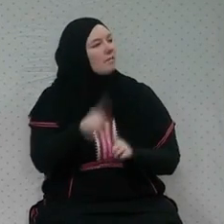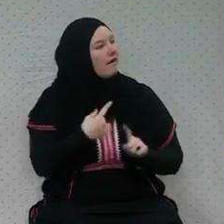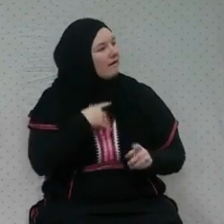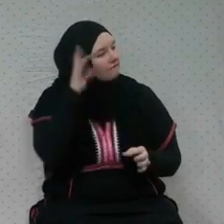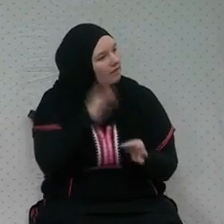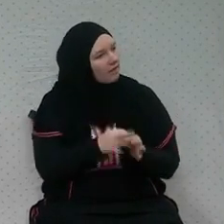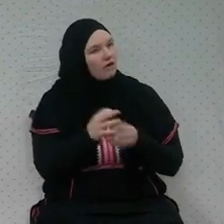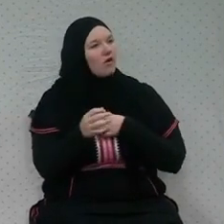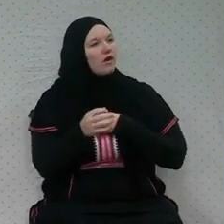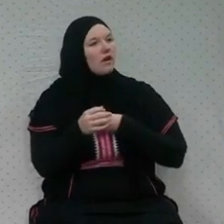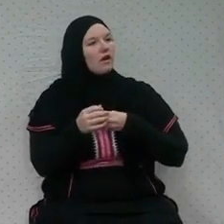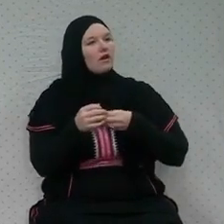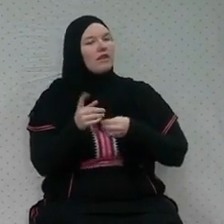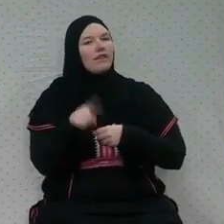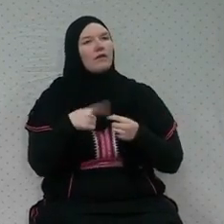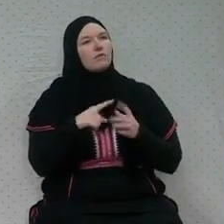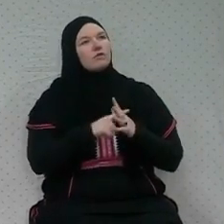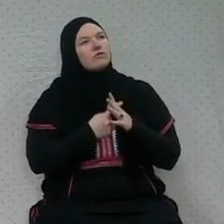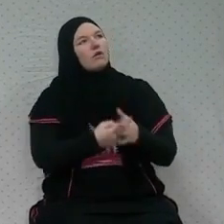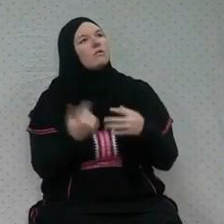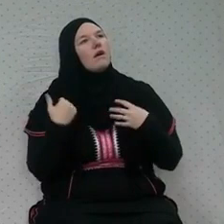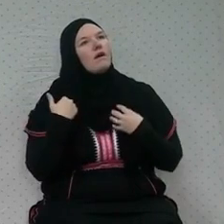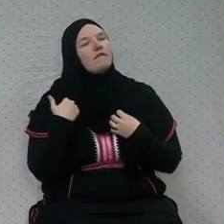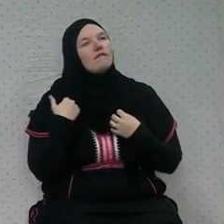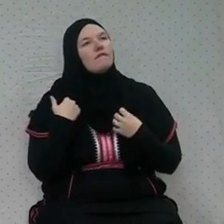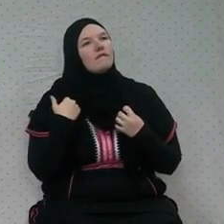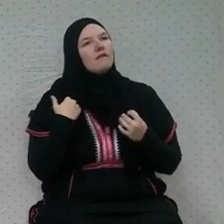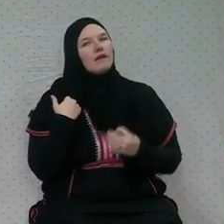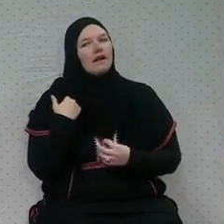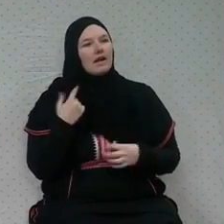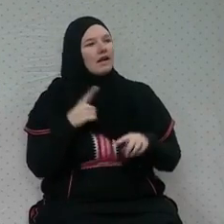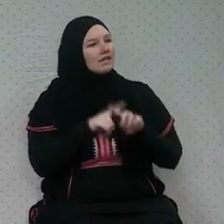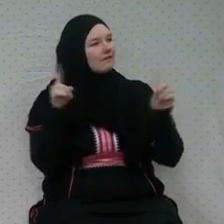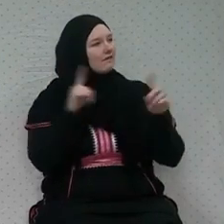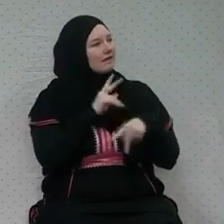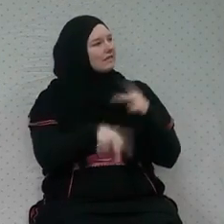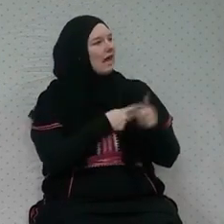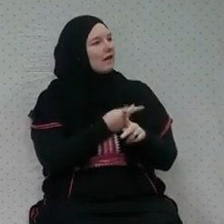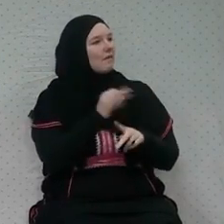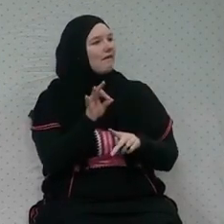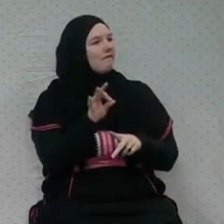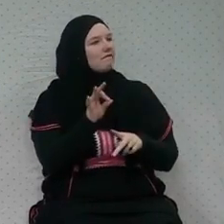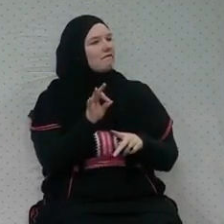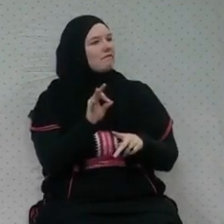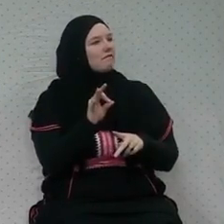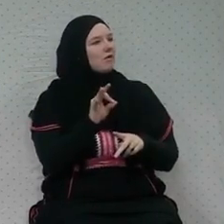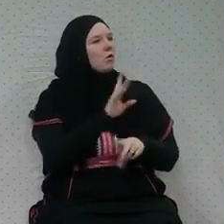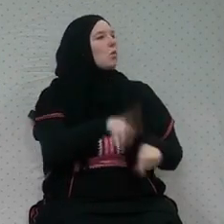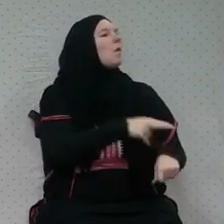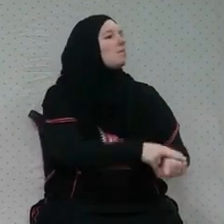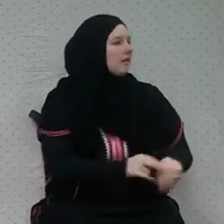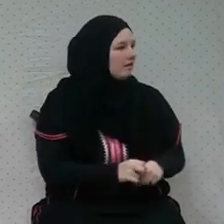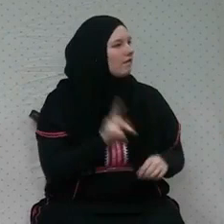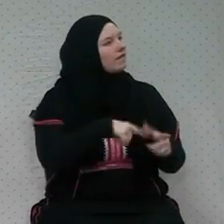practice and start to have a different type of norm. And then some people